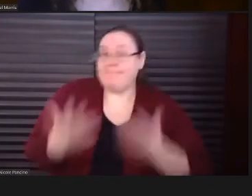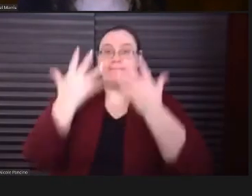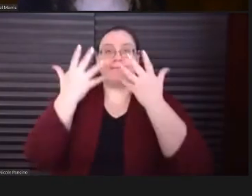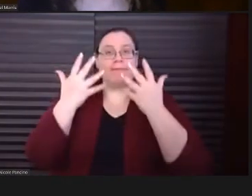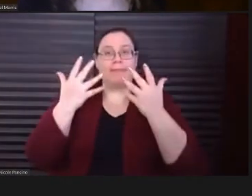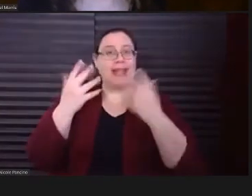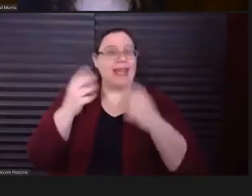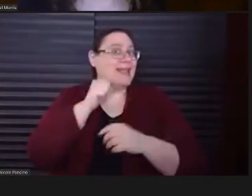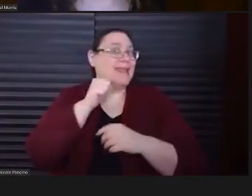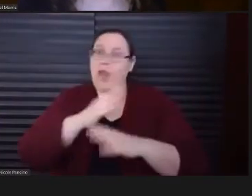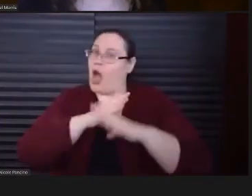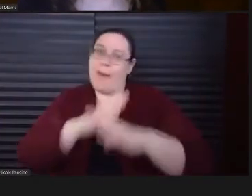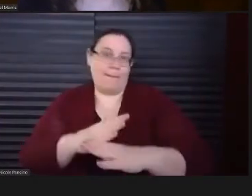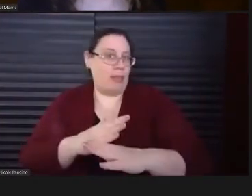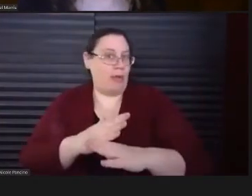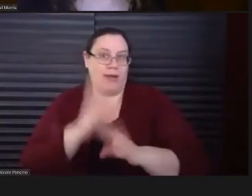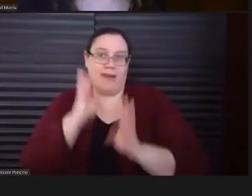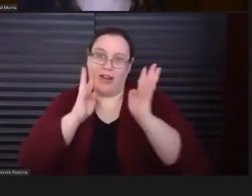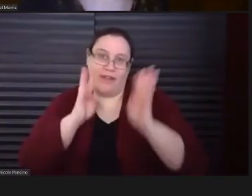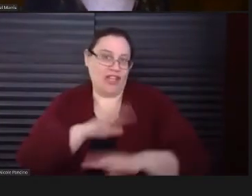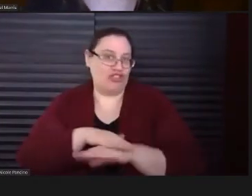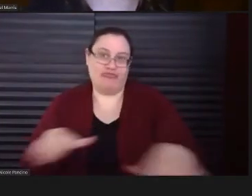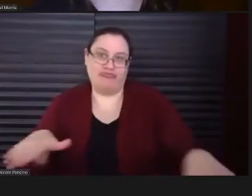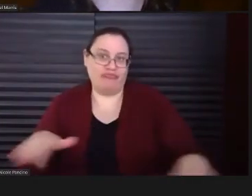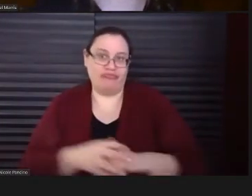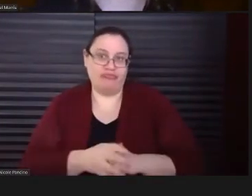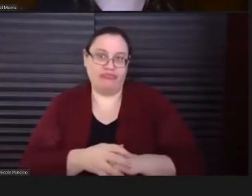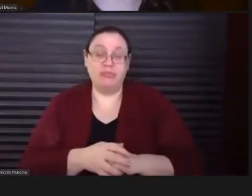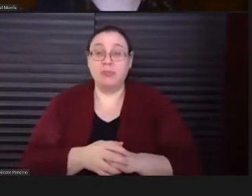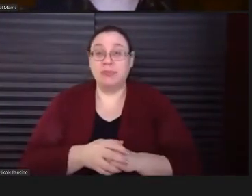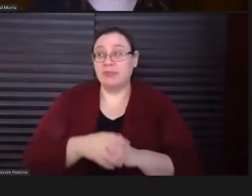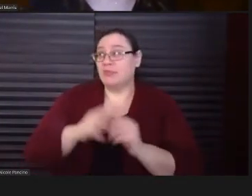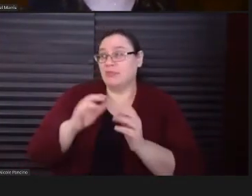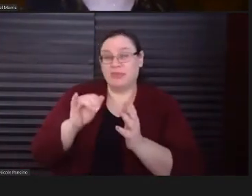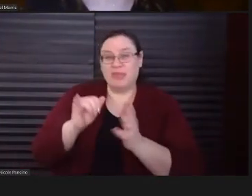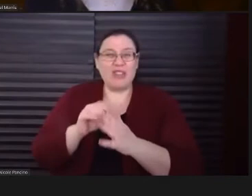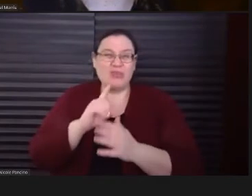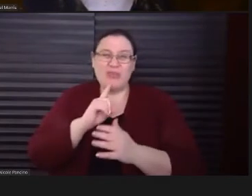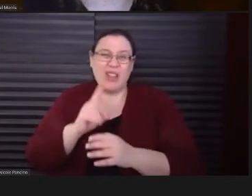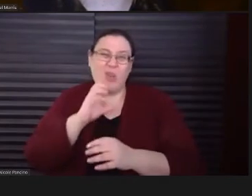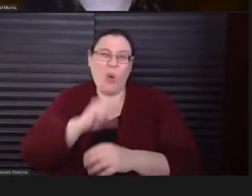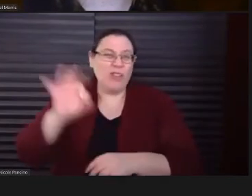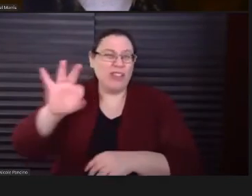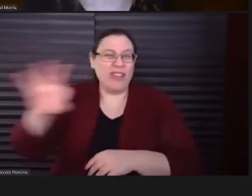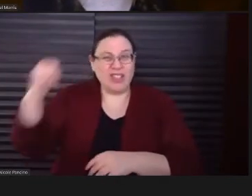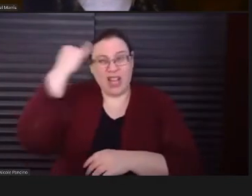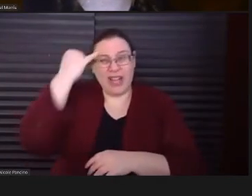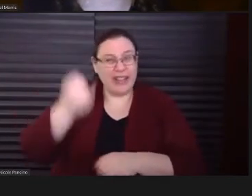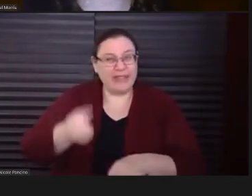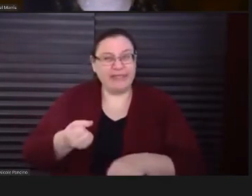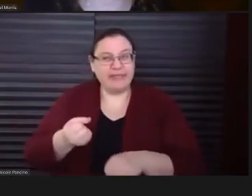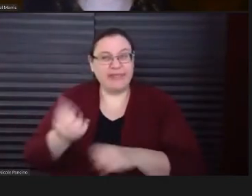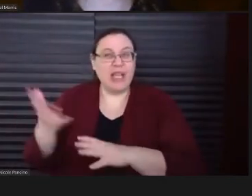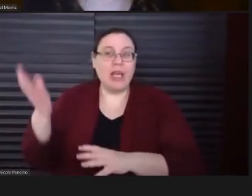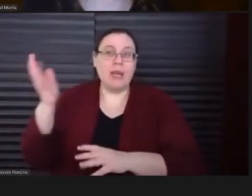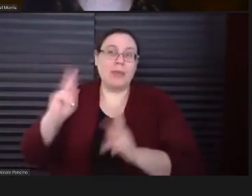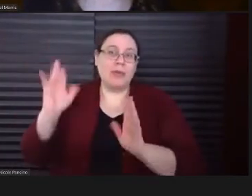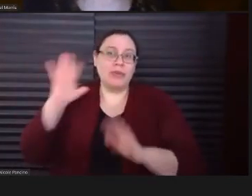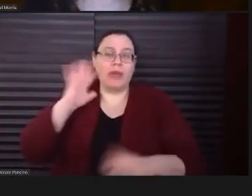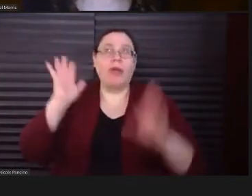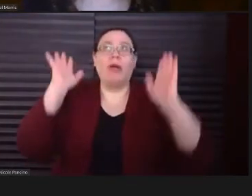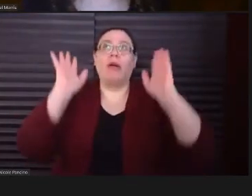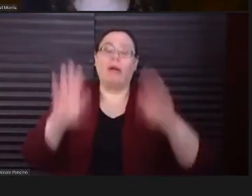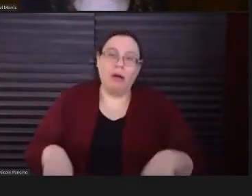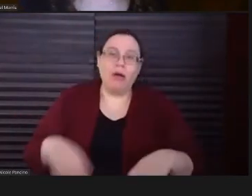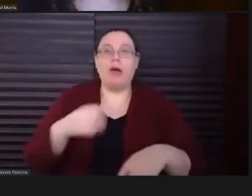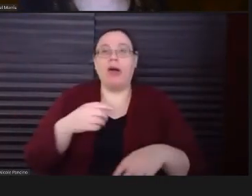a block. I think, you know, that's kind of almost an old notion. It used to be, oh man, I have to stop in my place. I have to